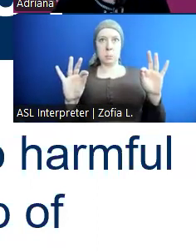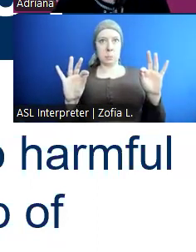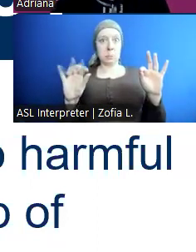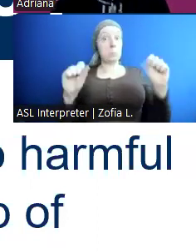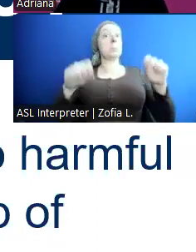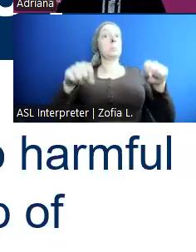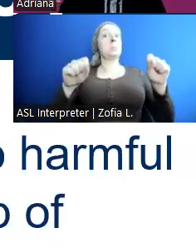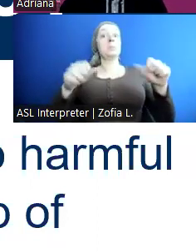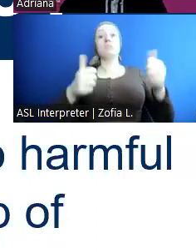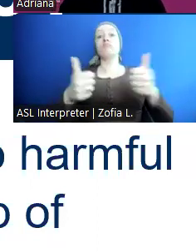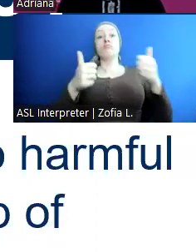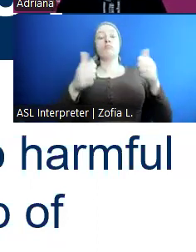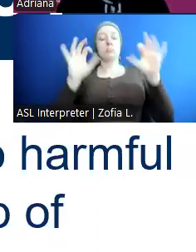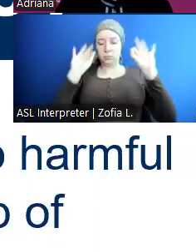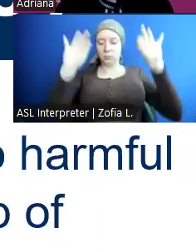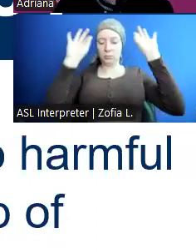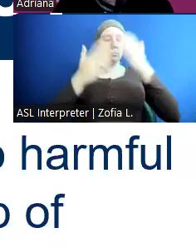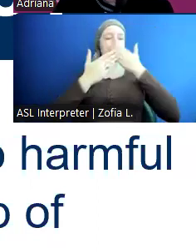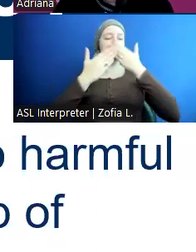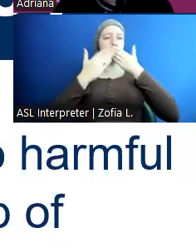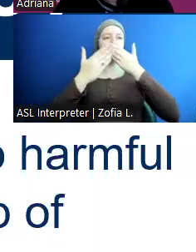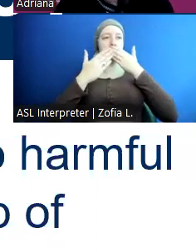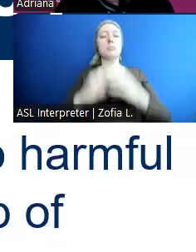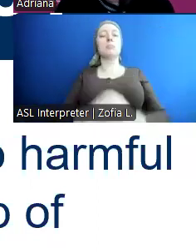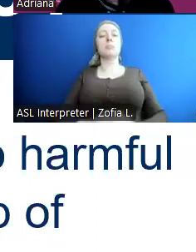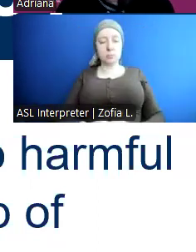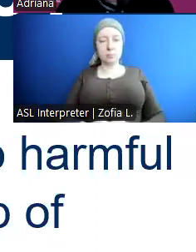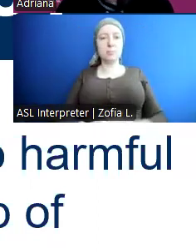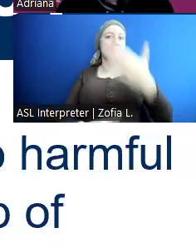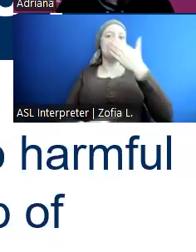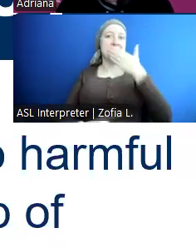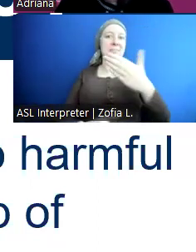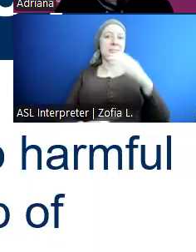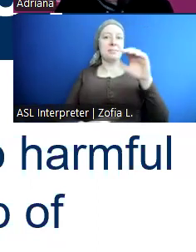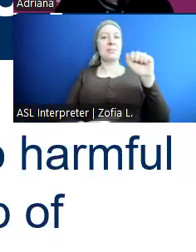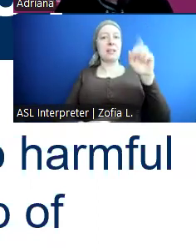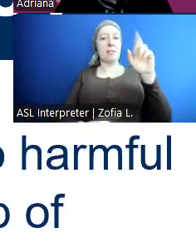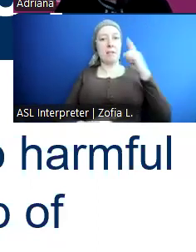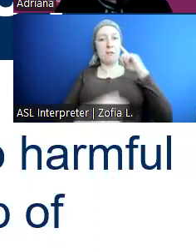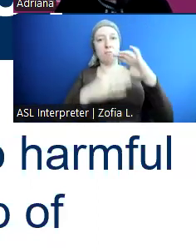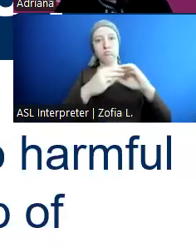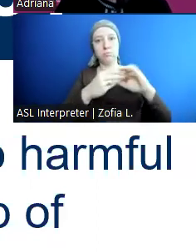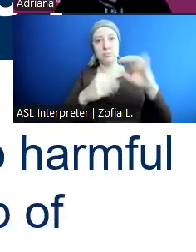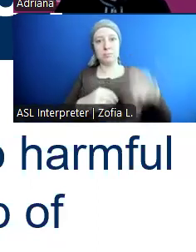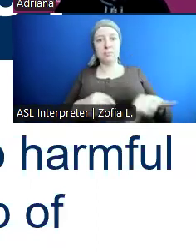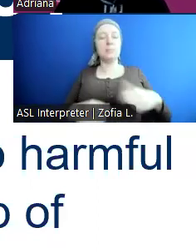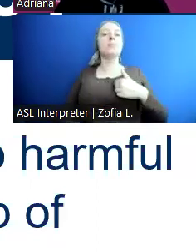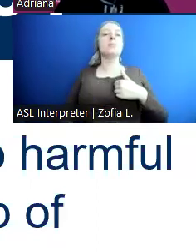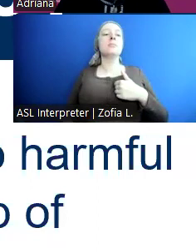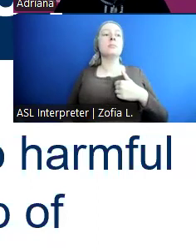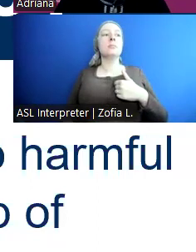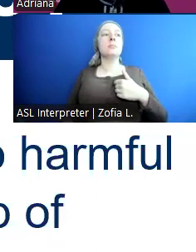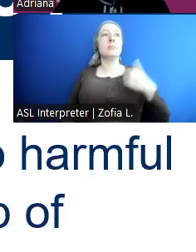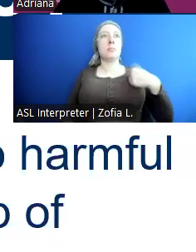Yes, Adriana, everything's fine. Perfect. Thank you. Thank you, Sara, for that. So